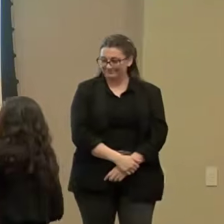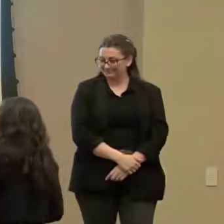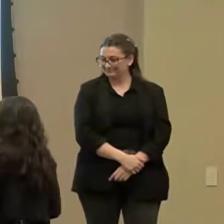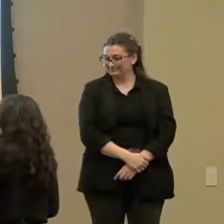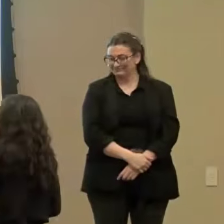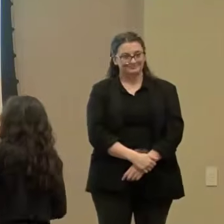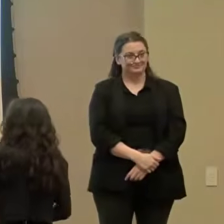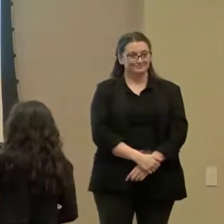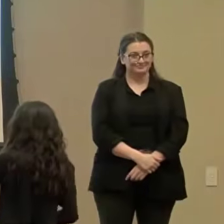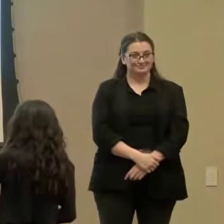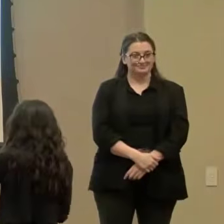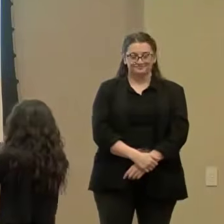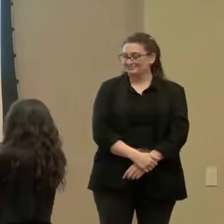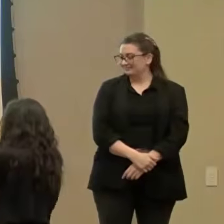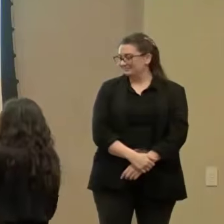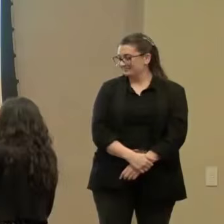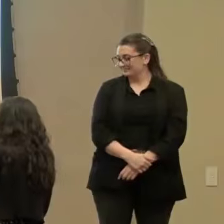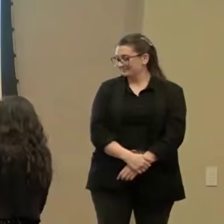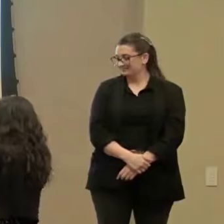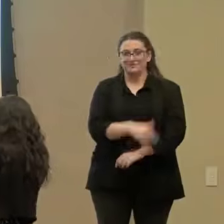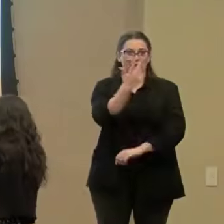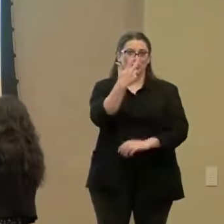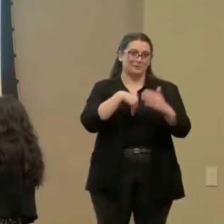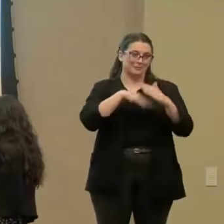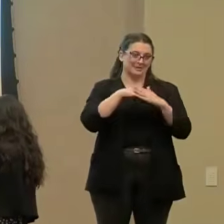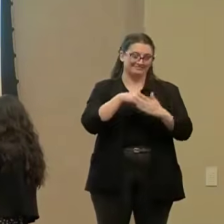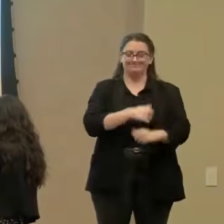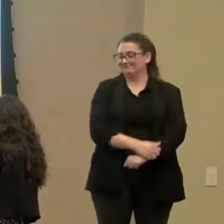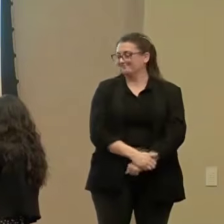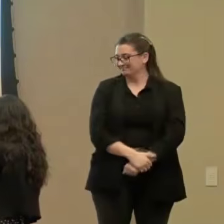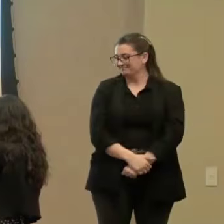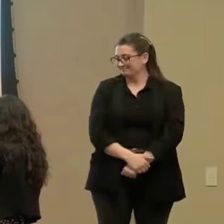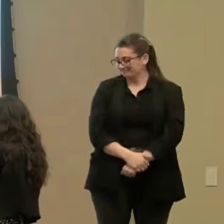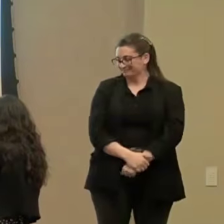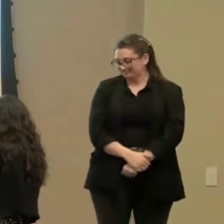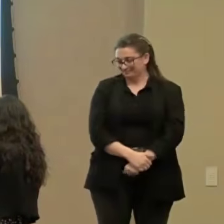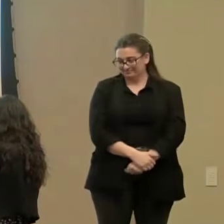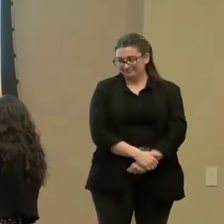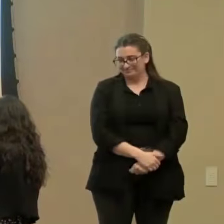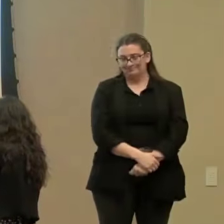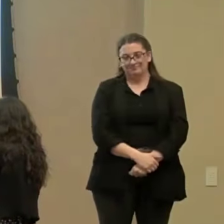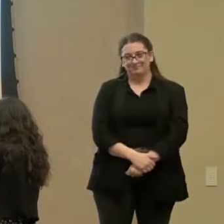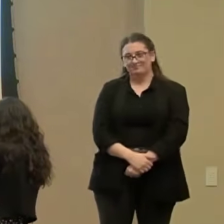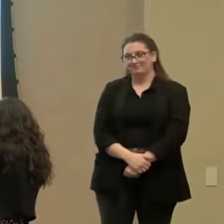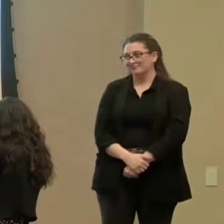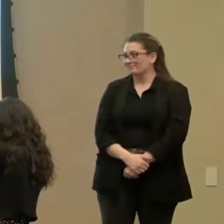right. So it's our fault if you don't get paid? 3 of them. So only 3 of you get